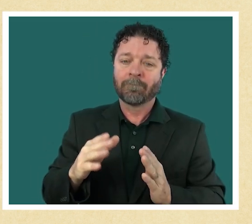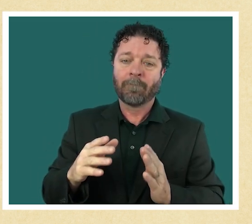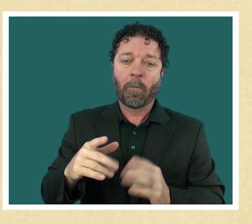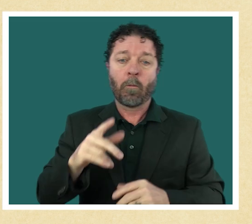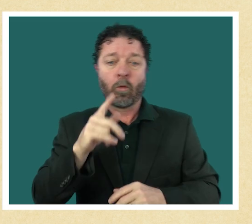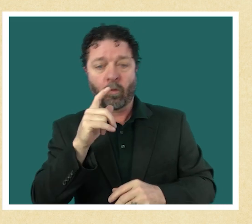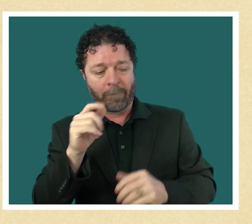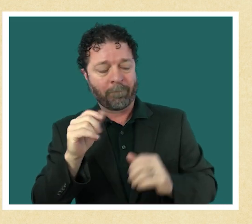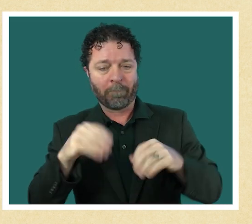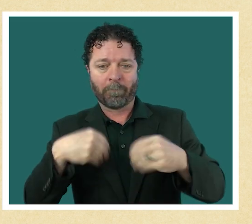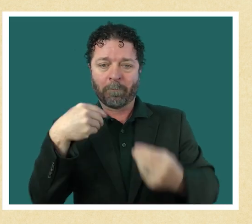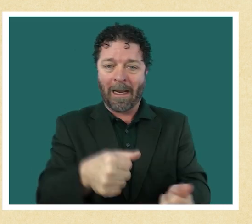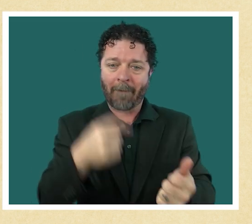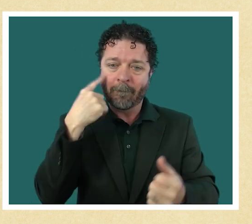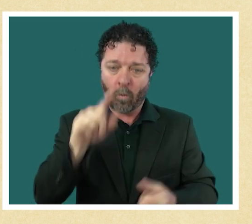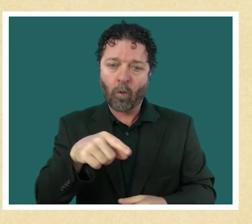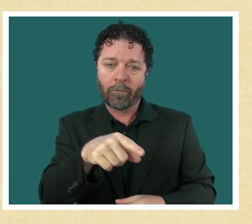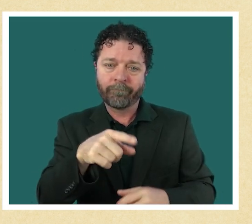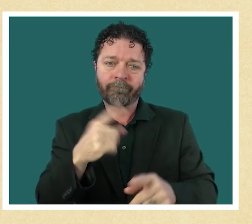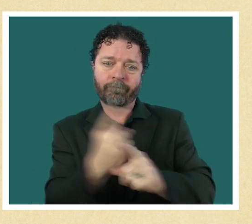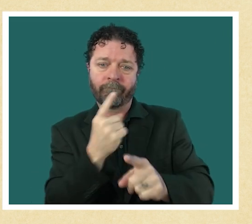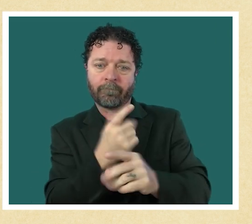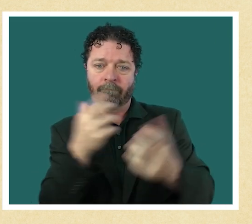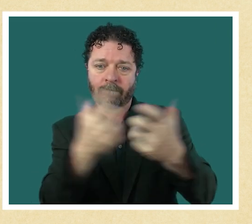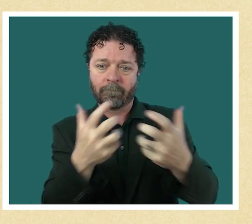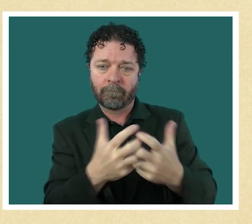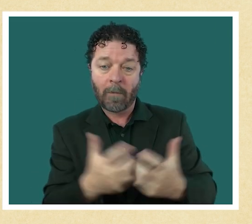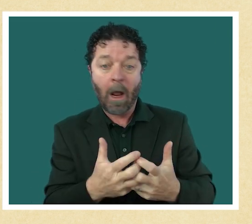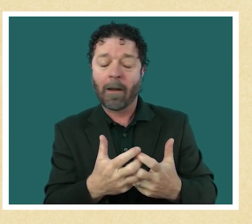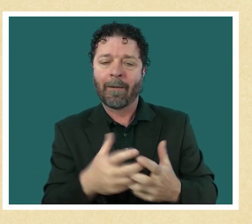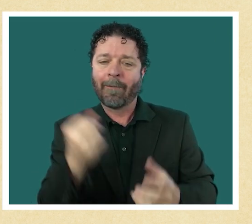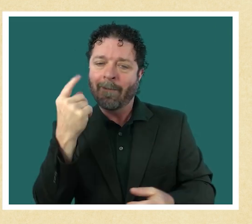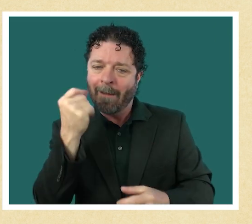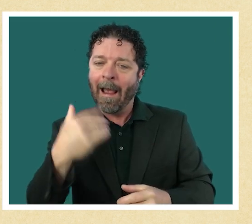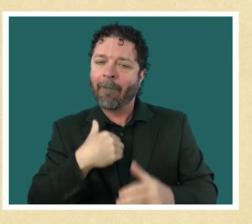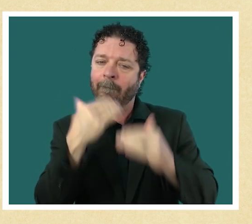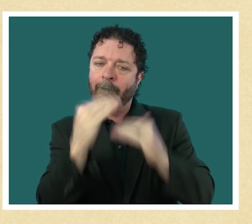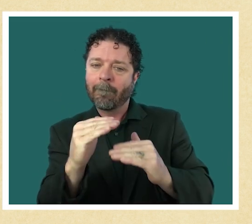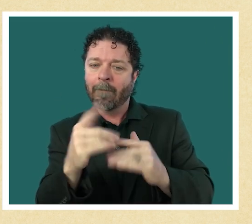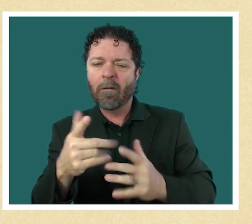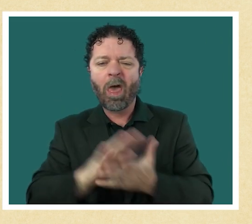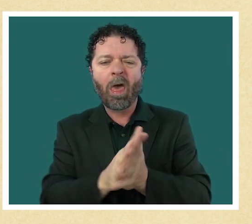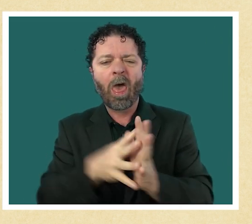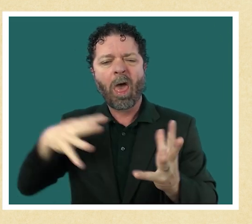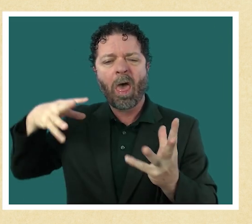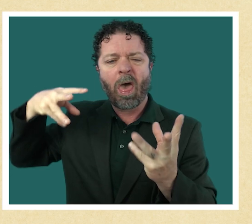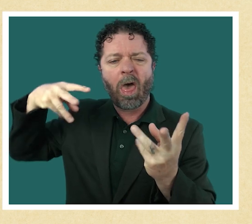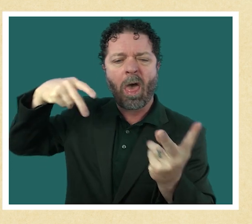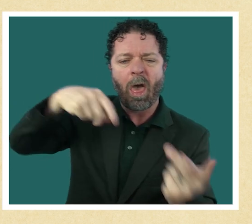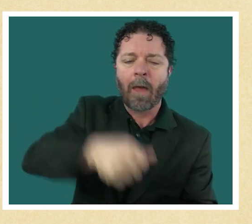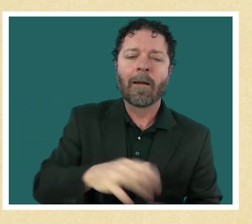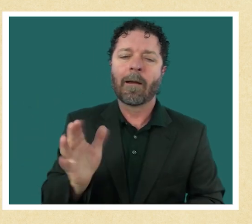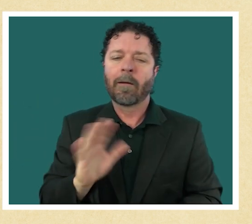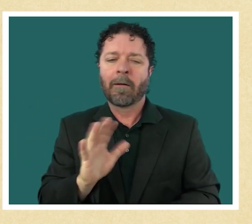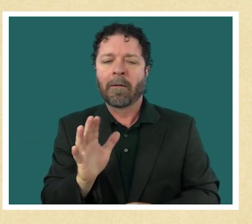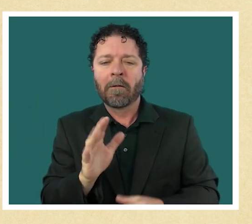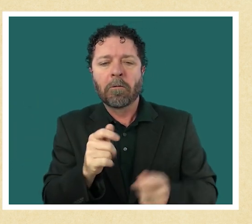that causes an undue financial burden or that causes a basic change in the nature of the housing program.